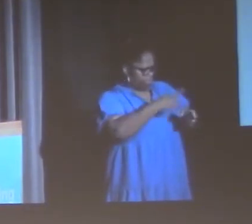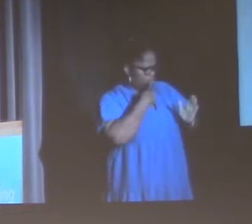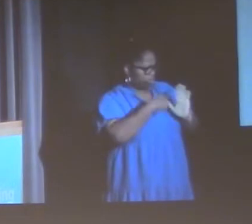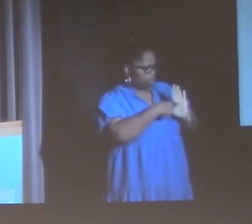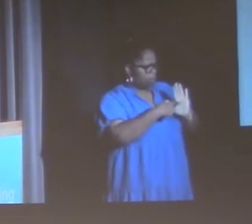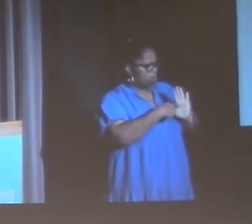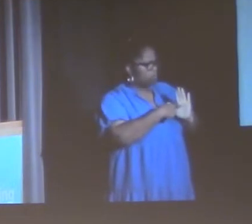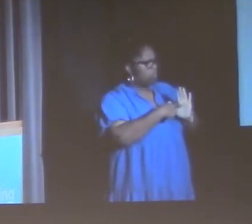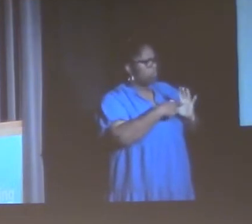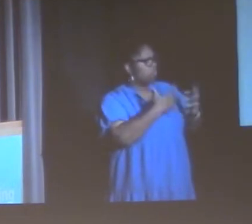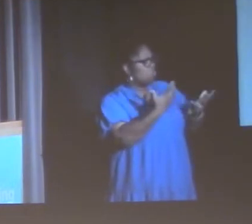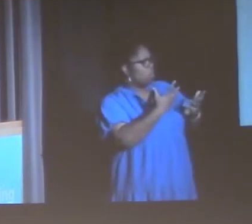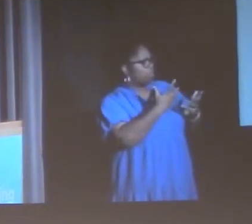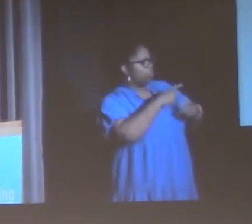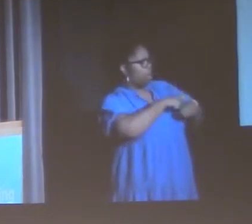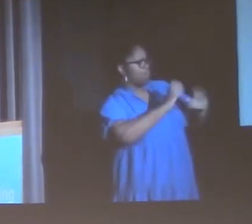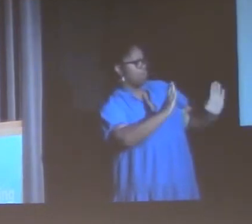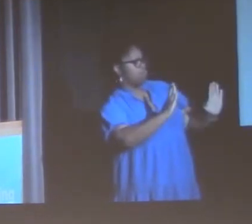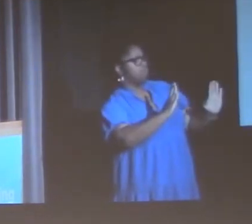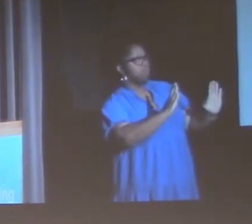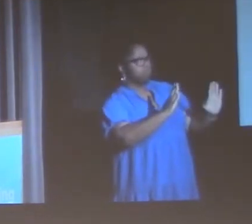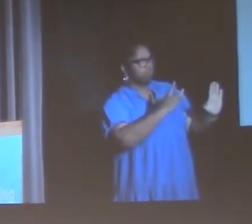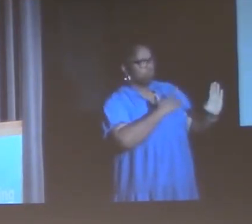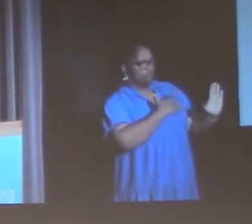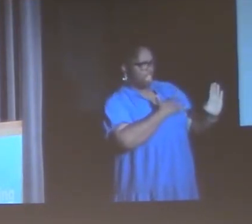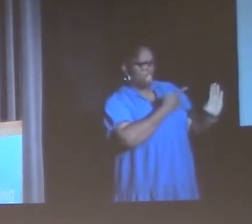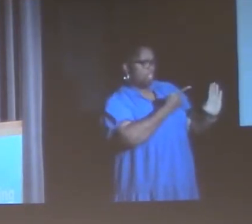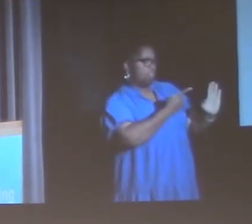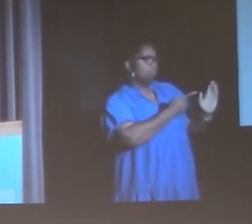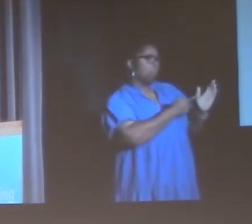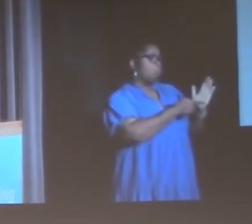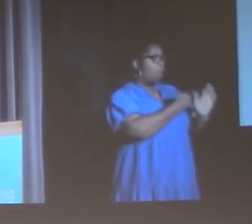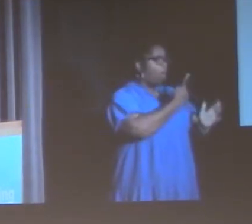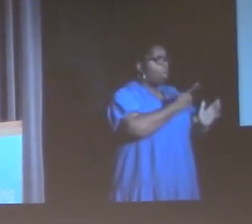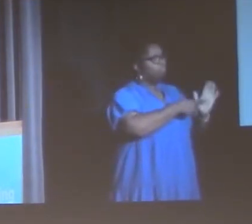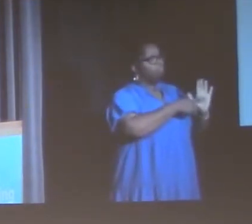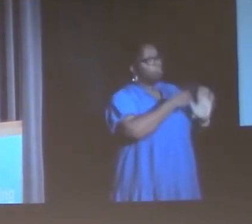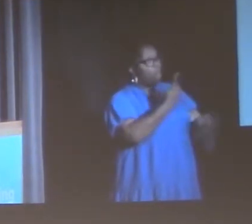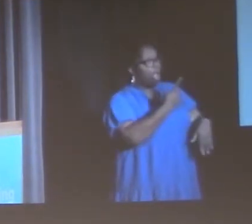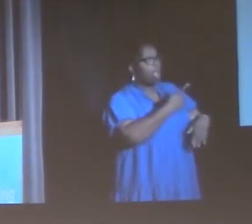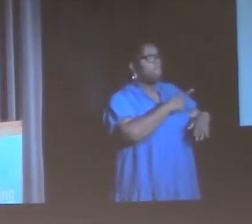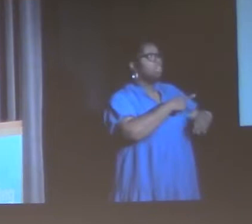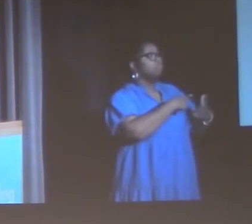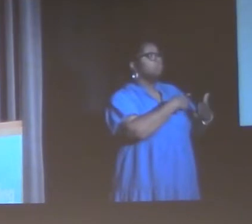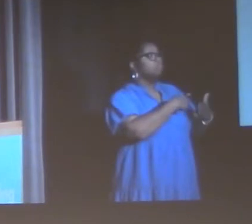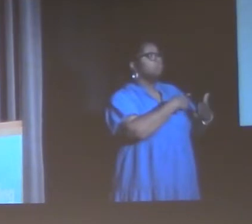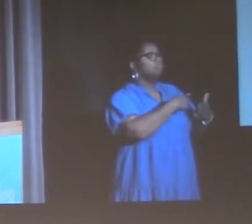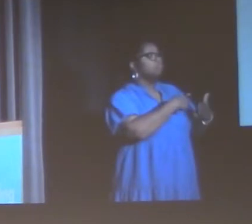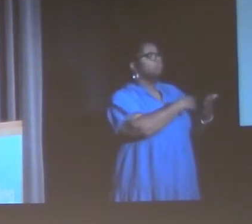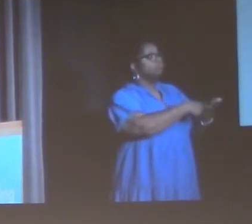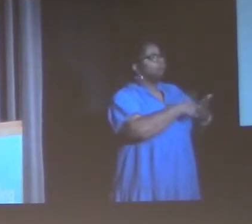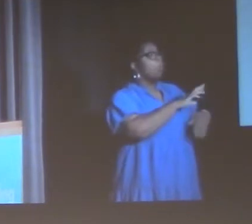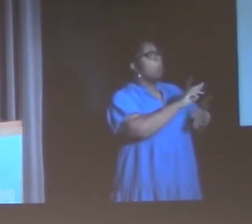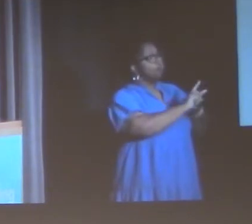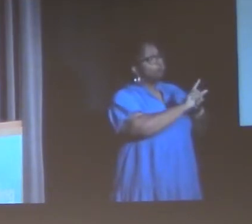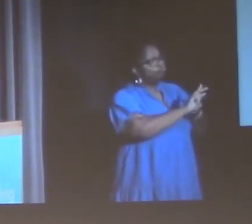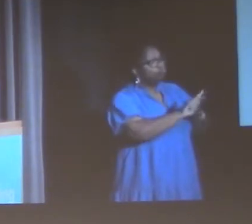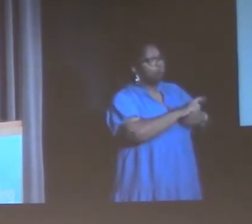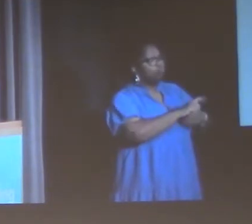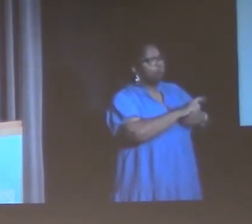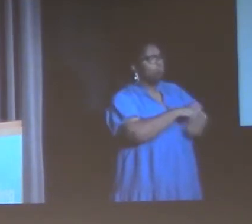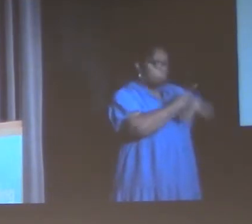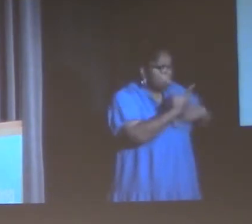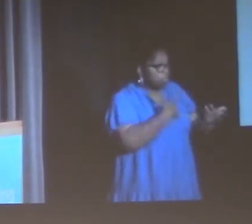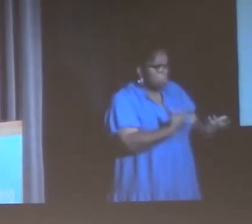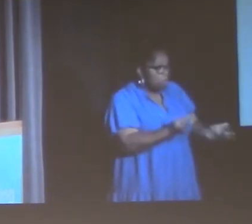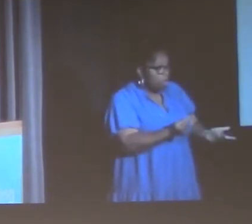what's the time frame? Like, do you speak once, twice, over a couple of weeks, days? So we